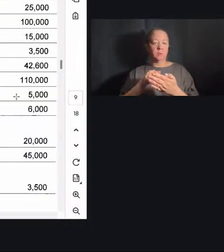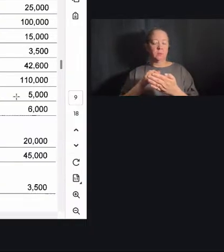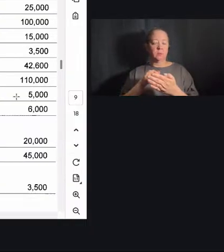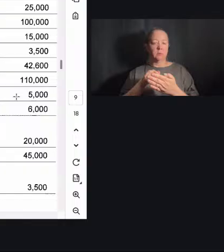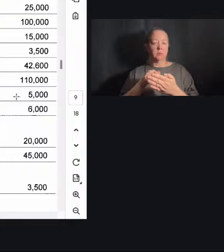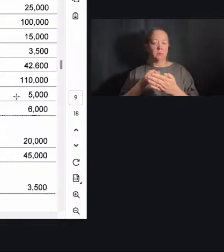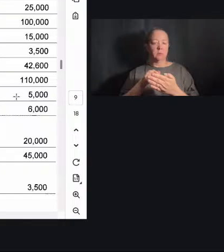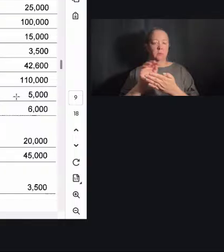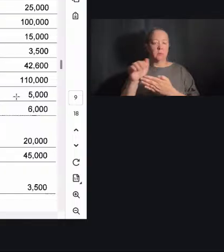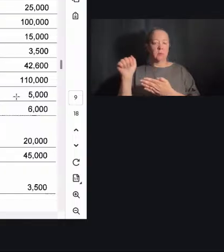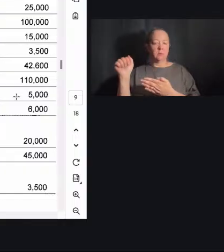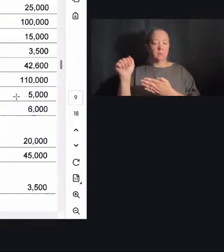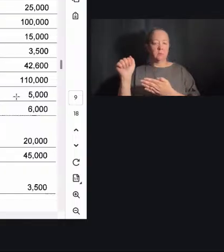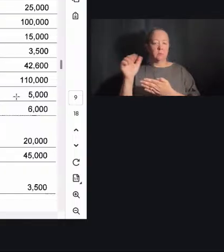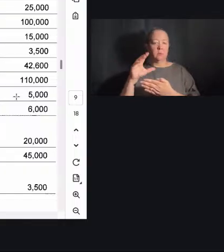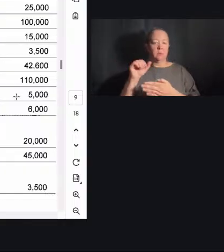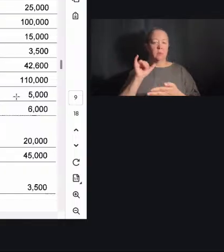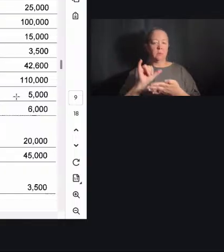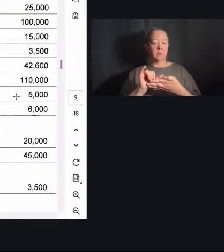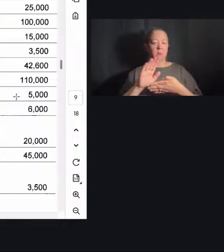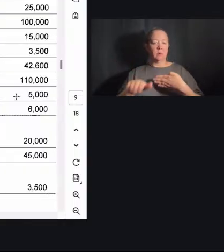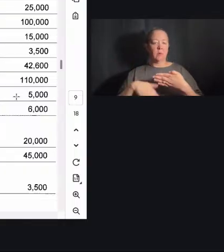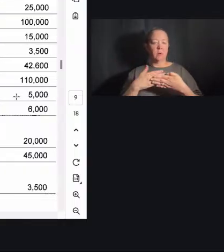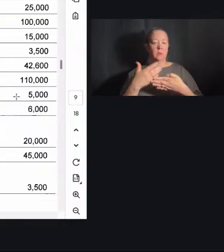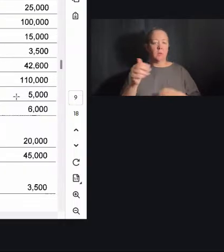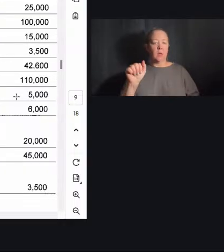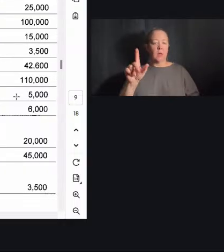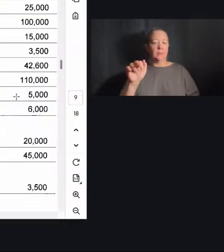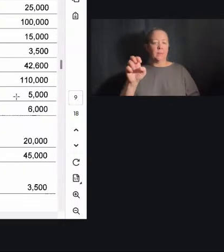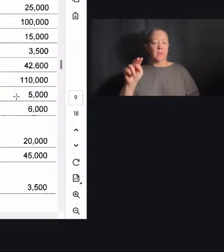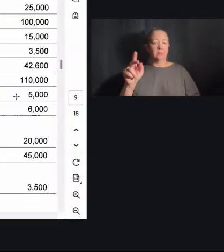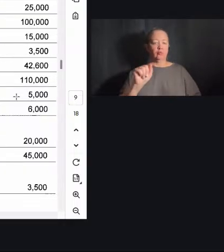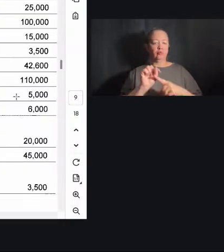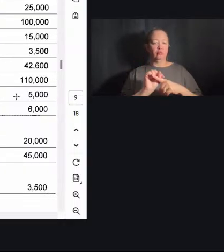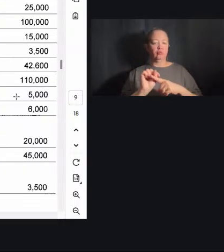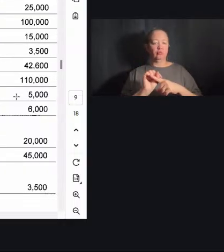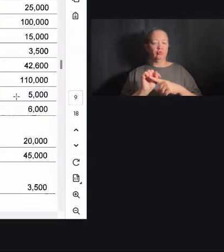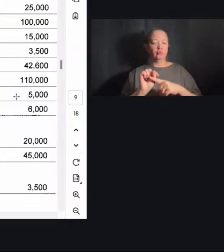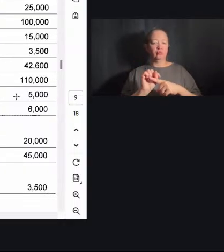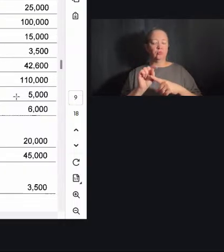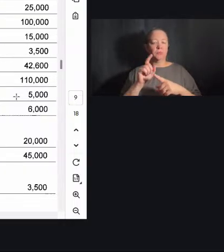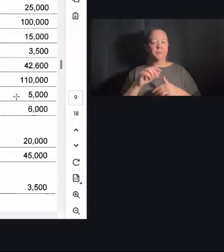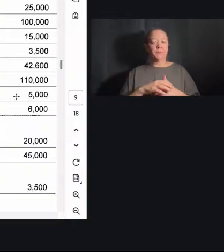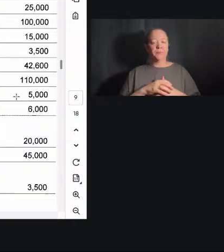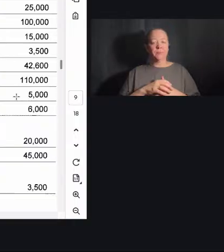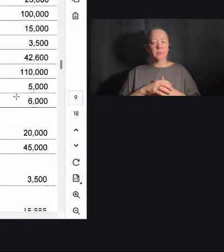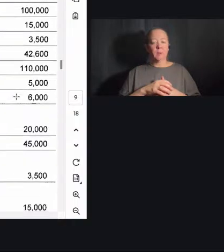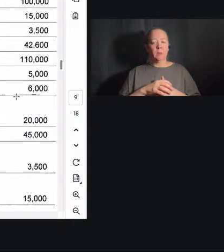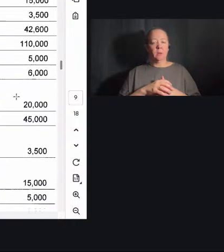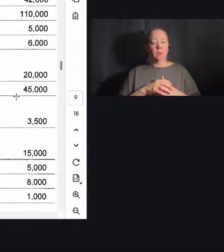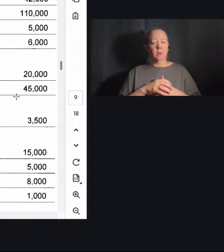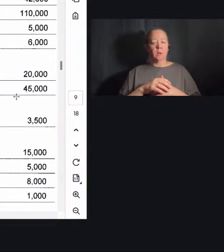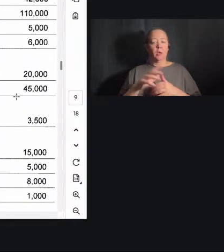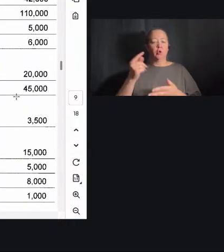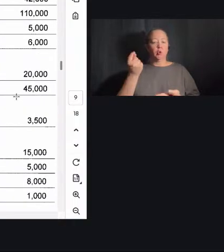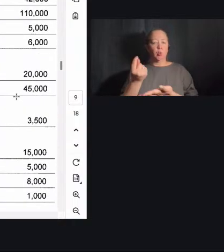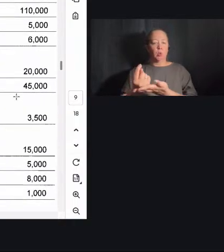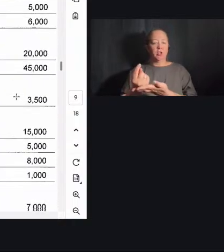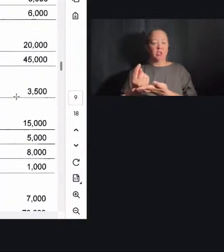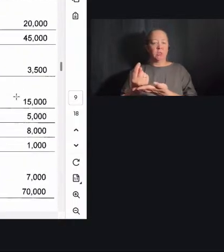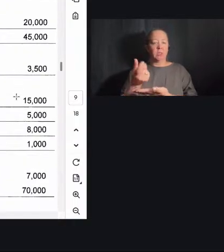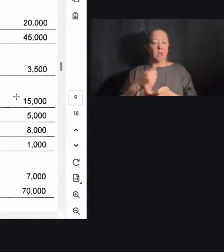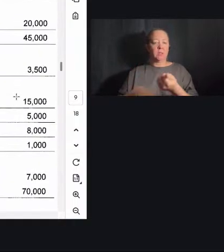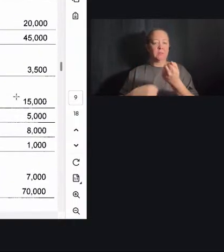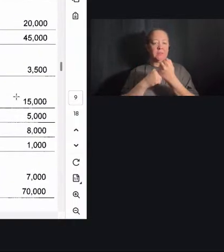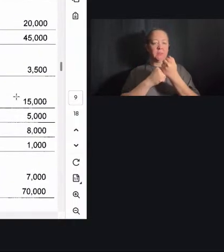all the administrative trainings. Tuition assistance, we have at 45,000, and that's for